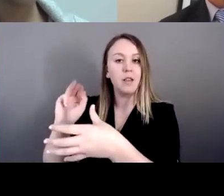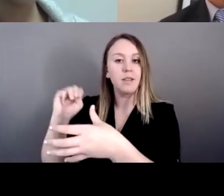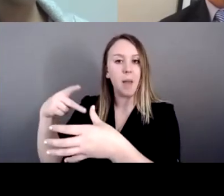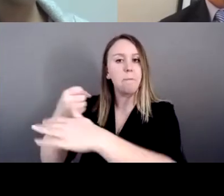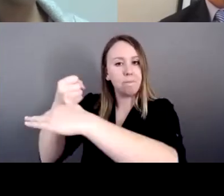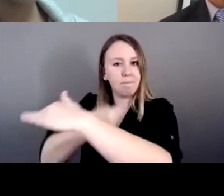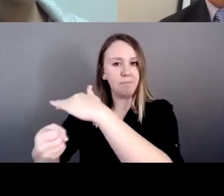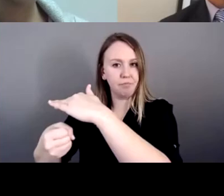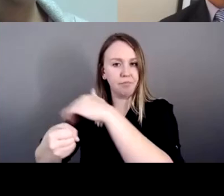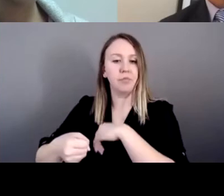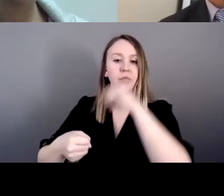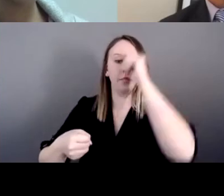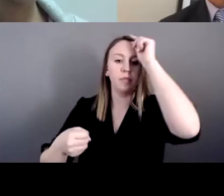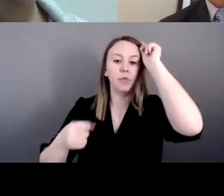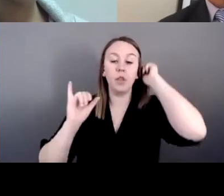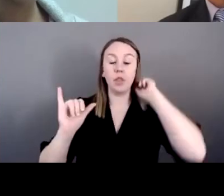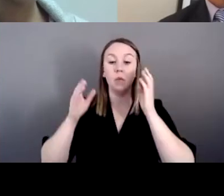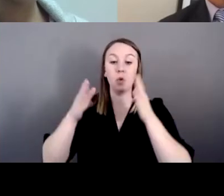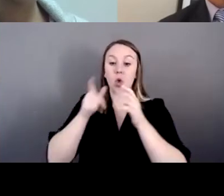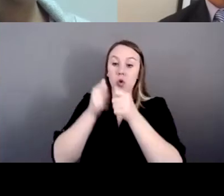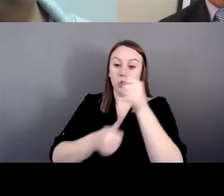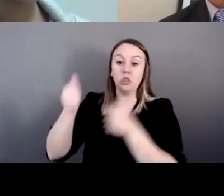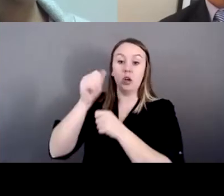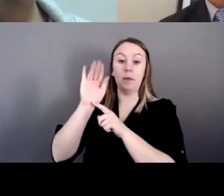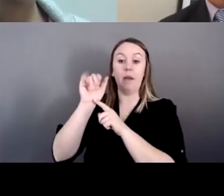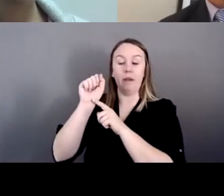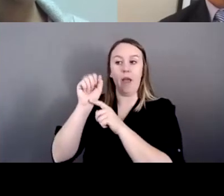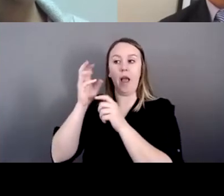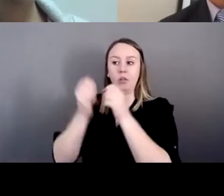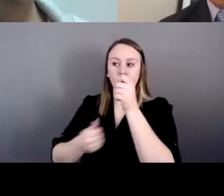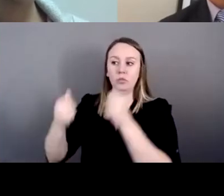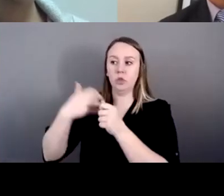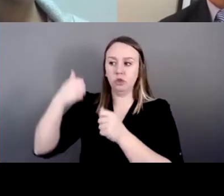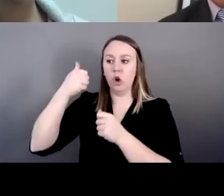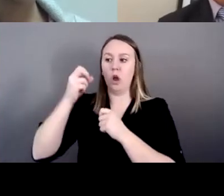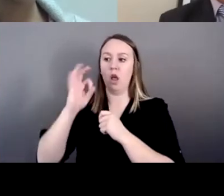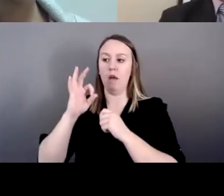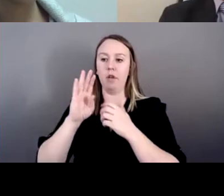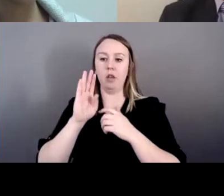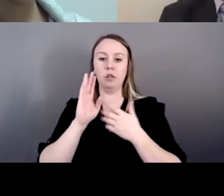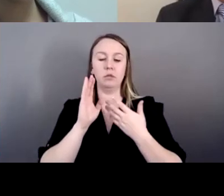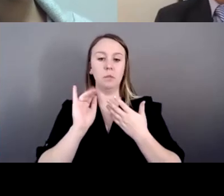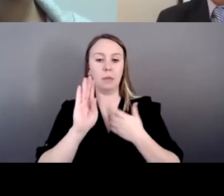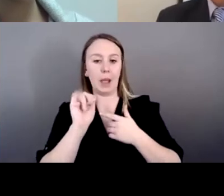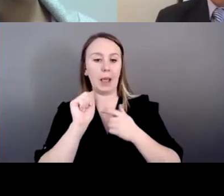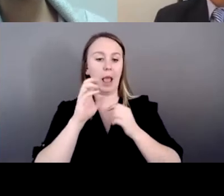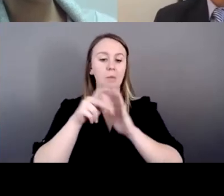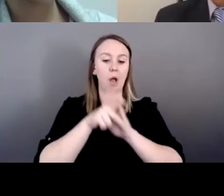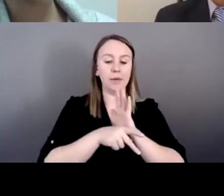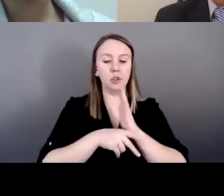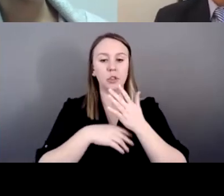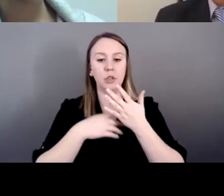charge of the BIA and was in charge of termination and relocation. So I just wanted to really get at, you know,